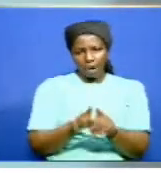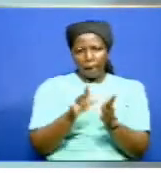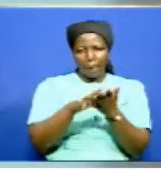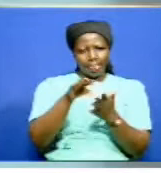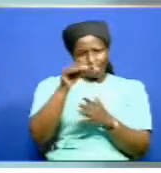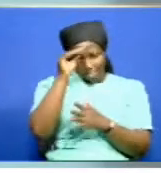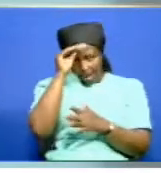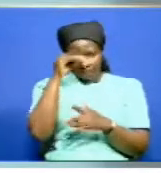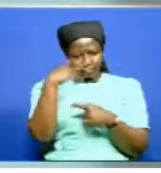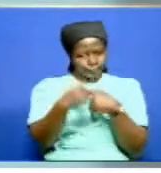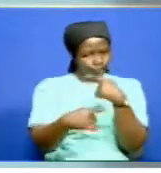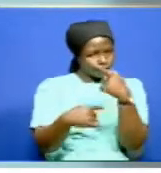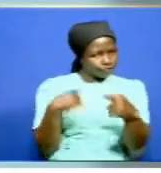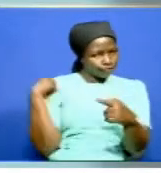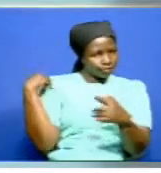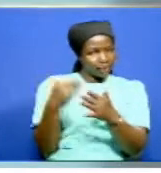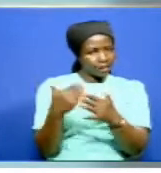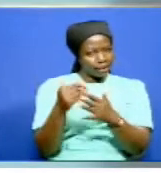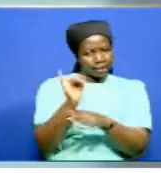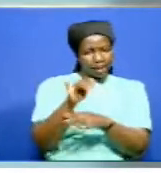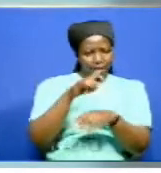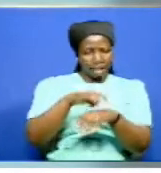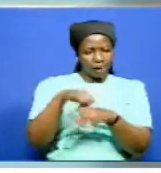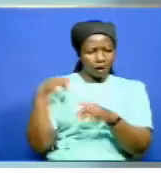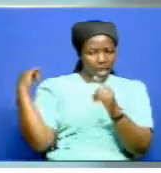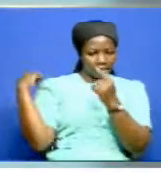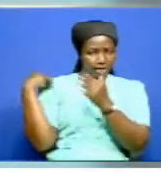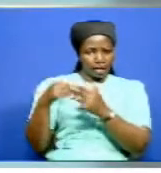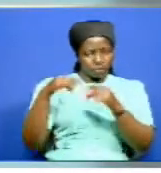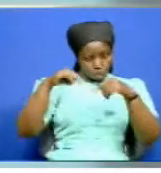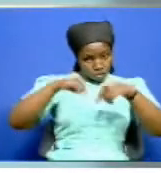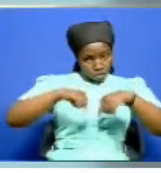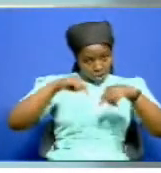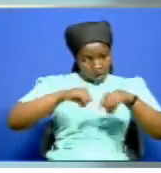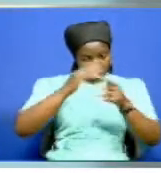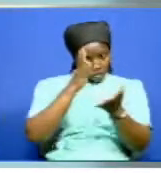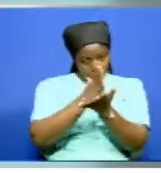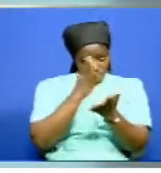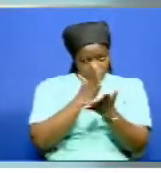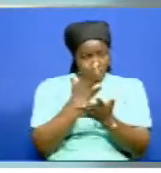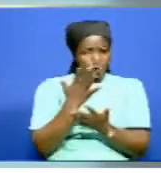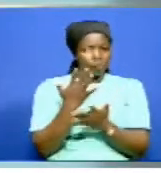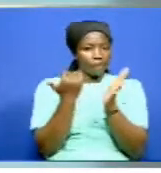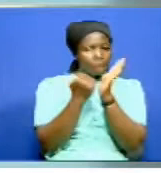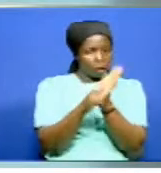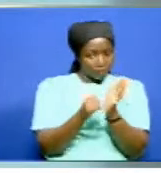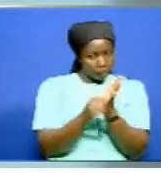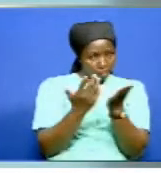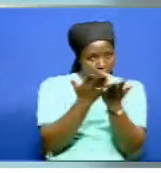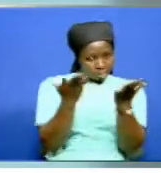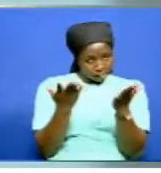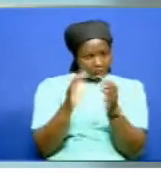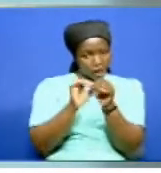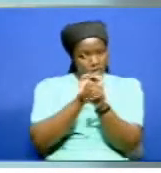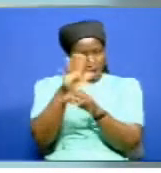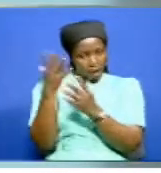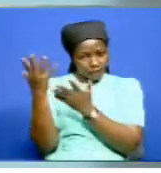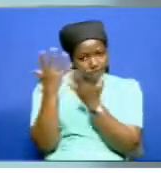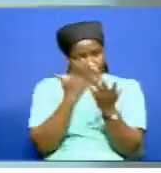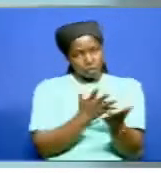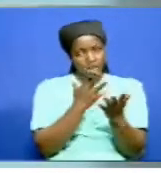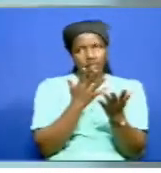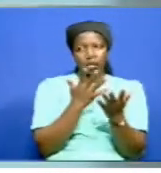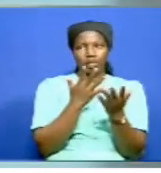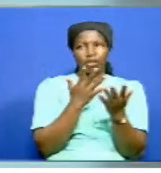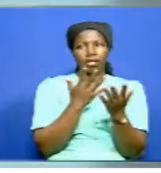going on since then till today. So despite of the disruption that coronavirus did bring or meet into